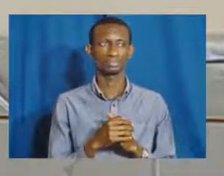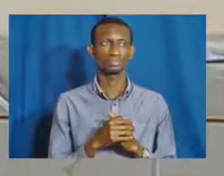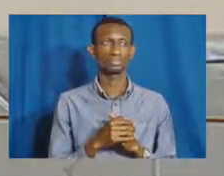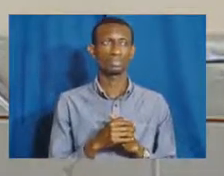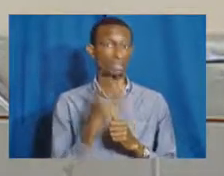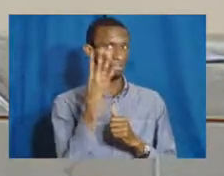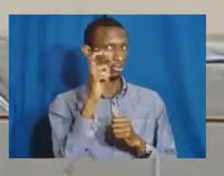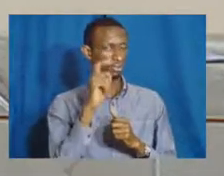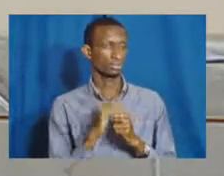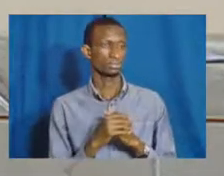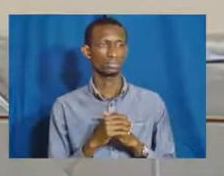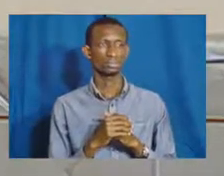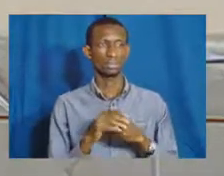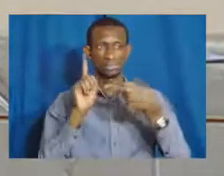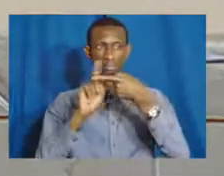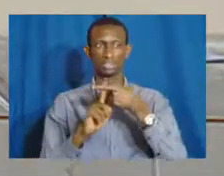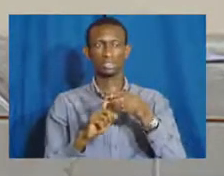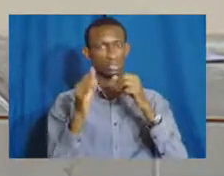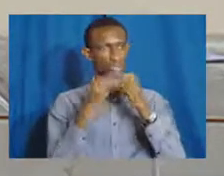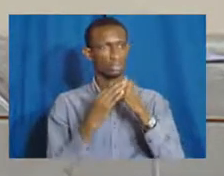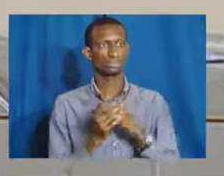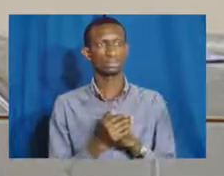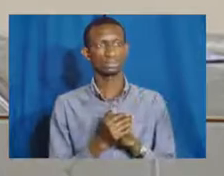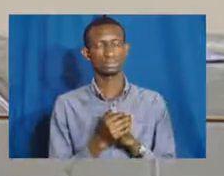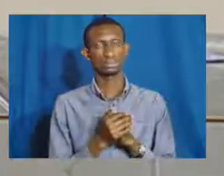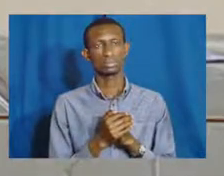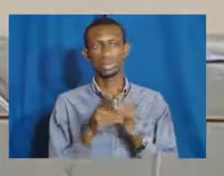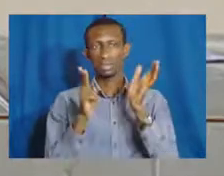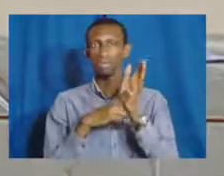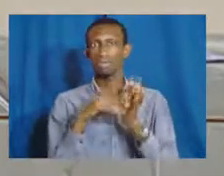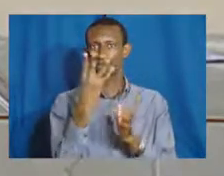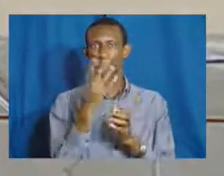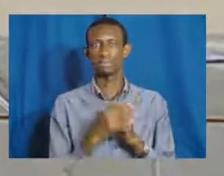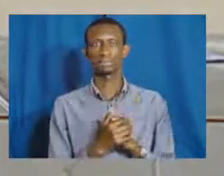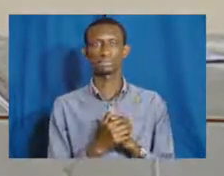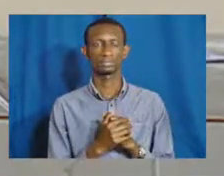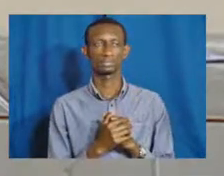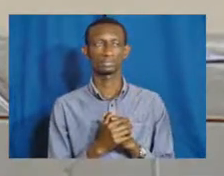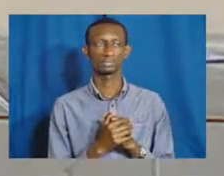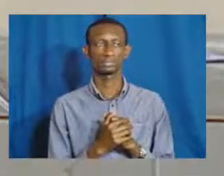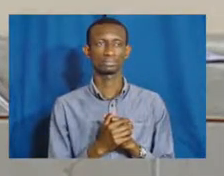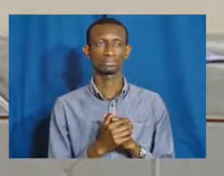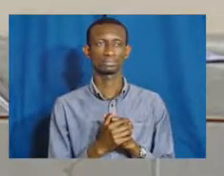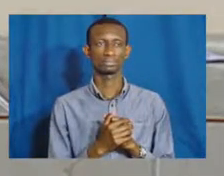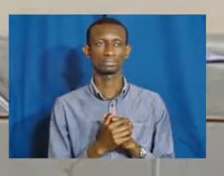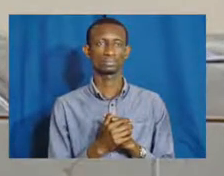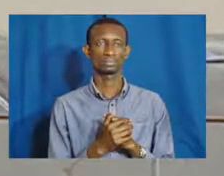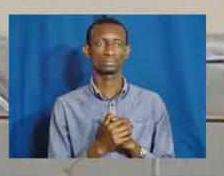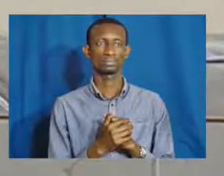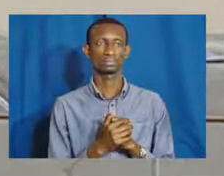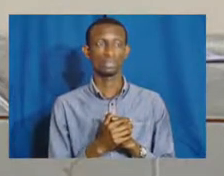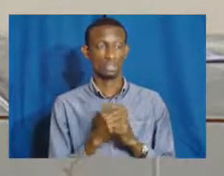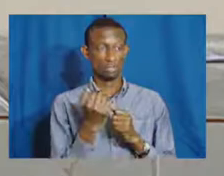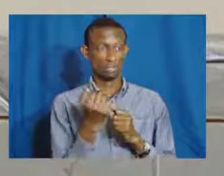4x plus 8 equals 4. So we have